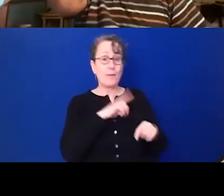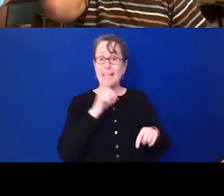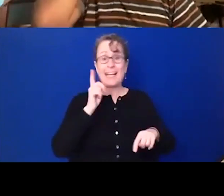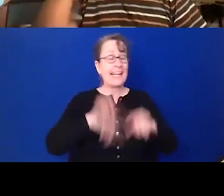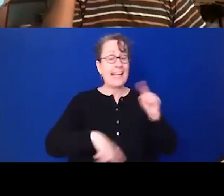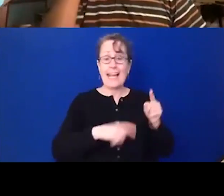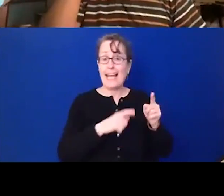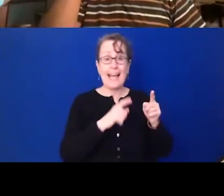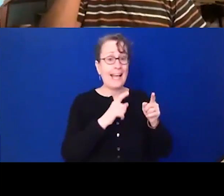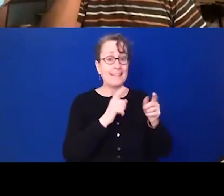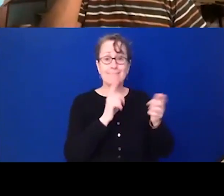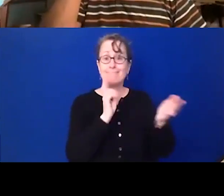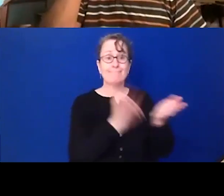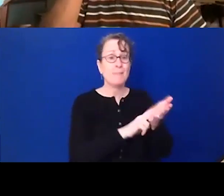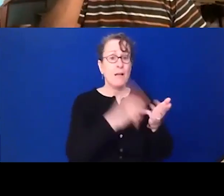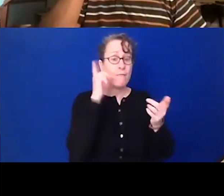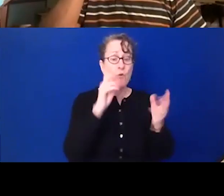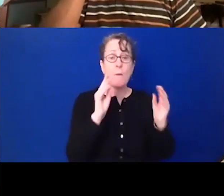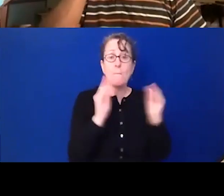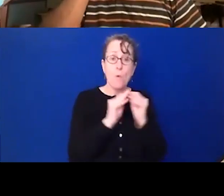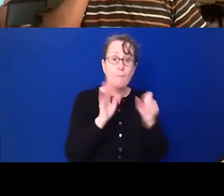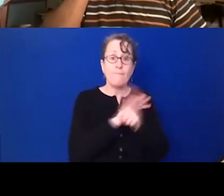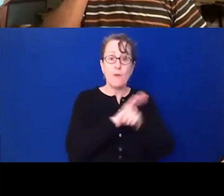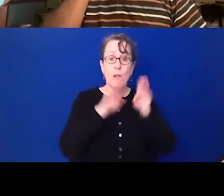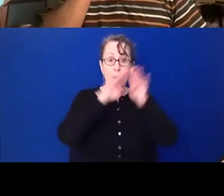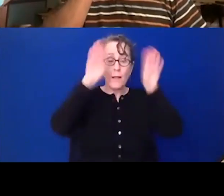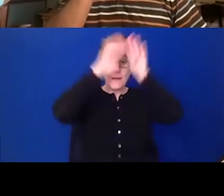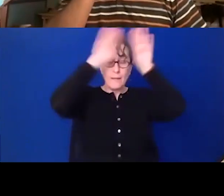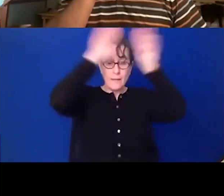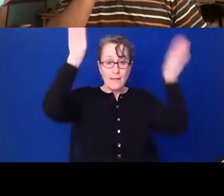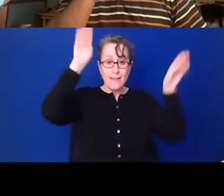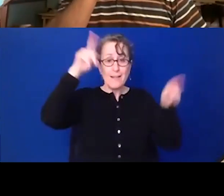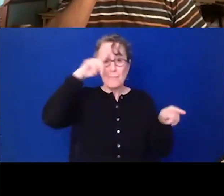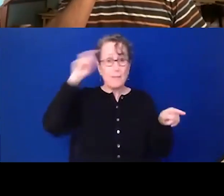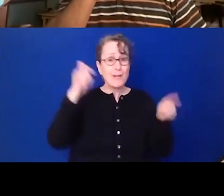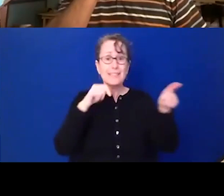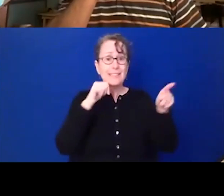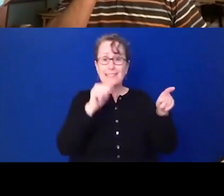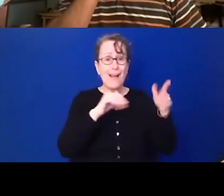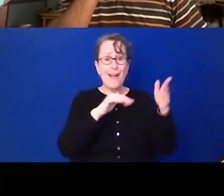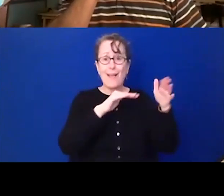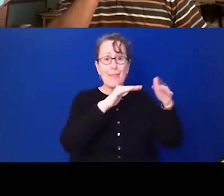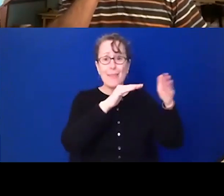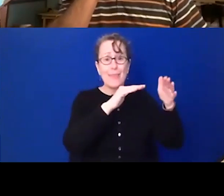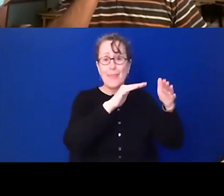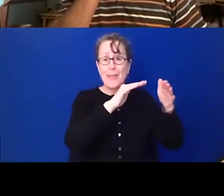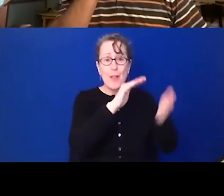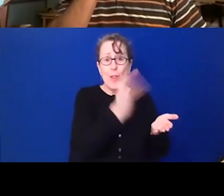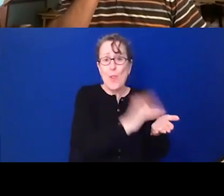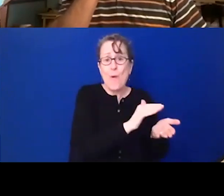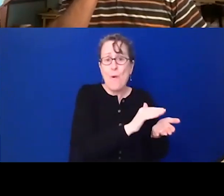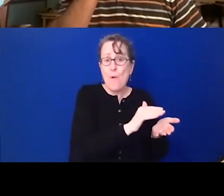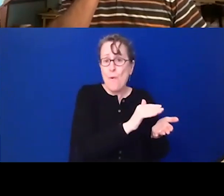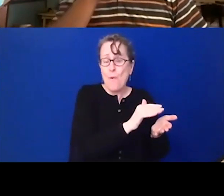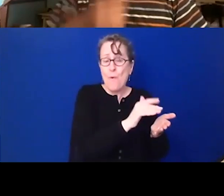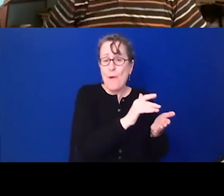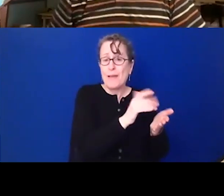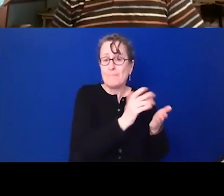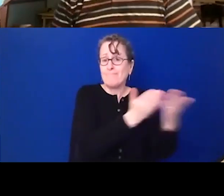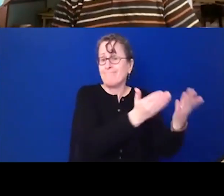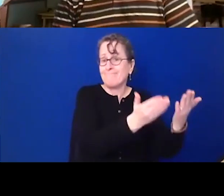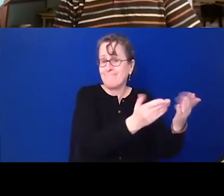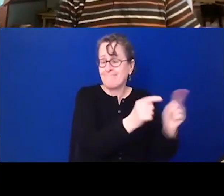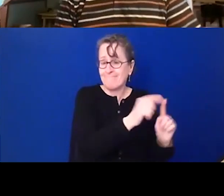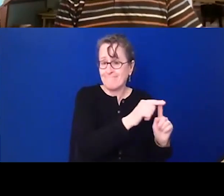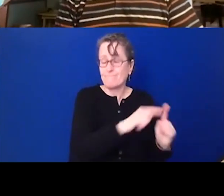work. And we couldn't award to the whole job to the person who was the low bidder for that work because we had already awarded the